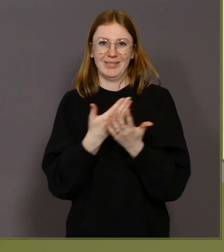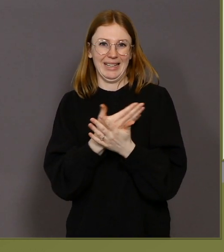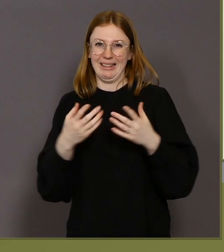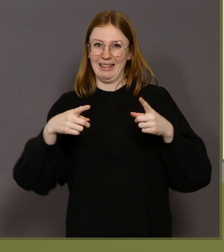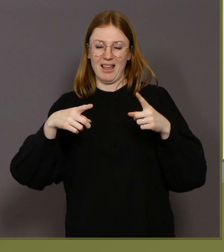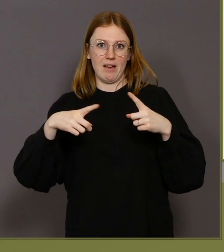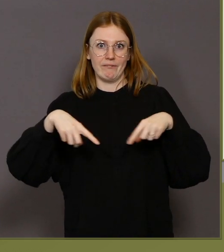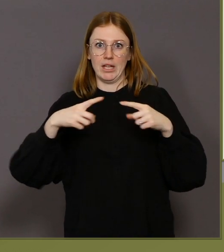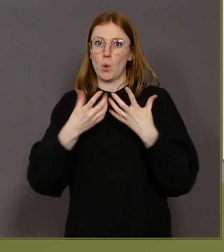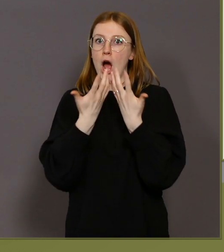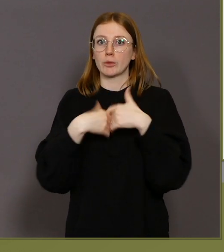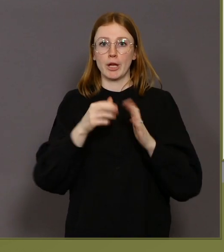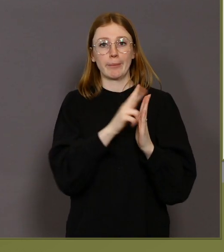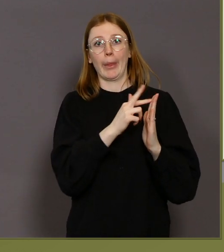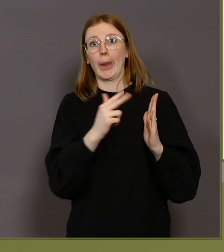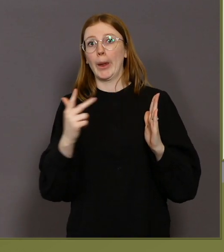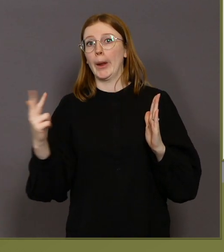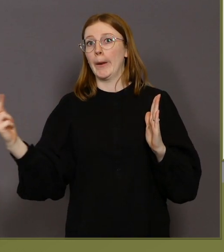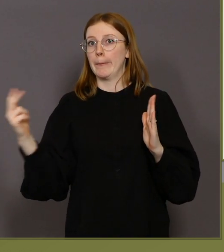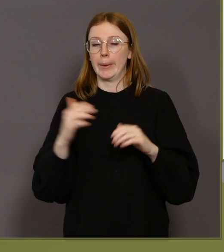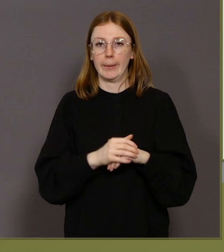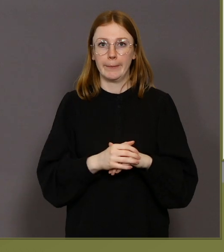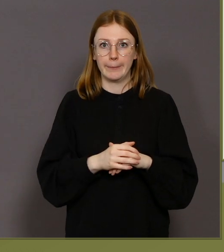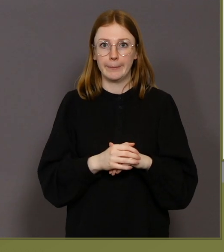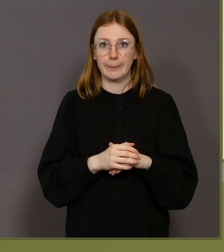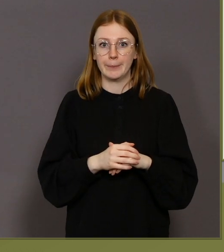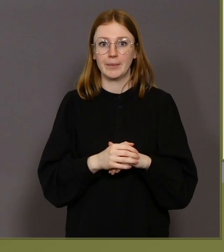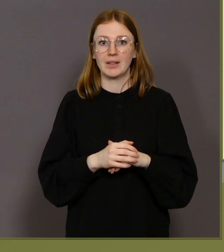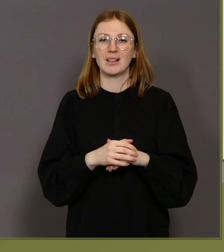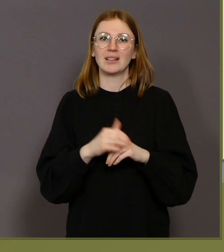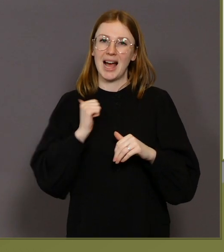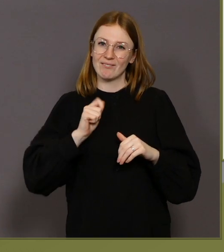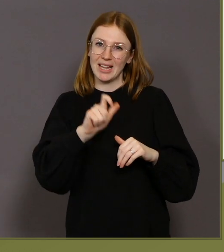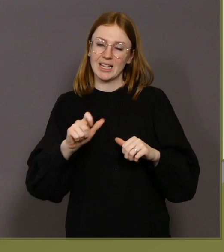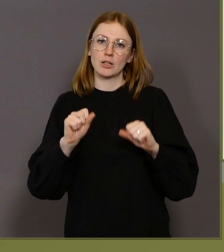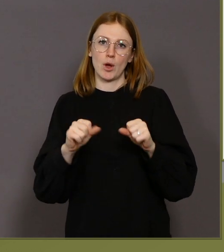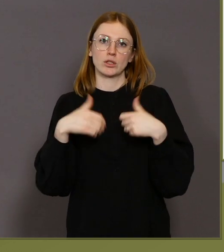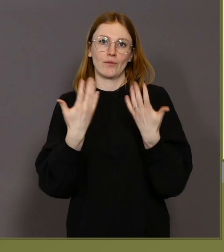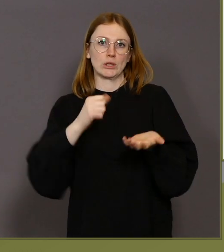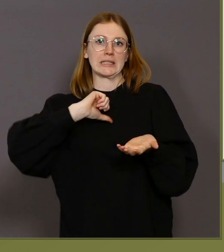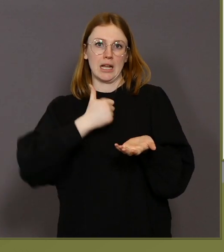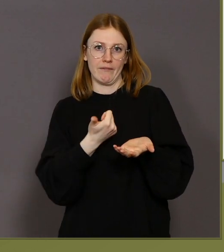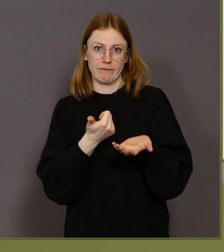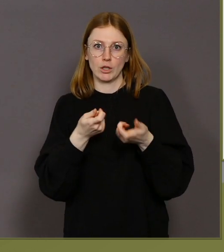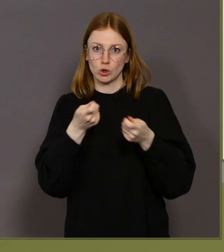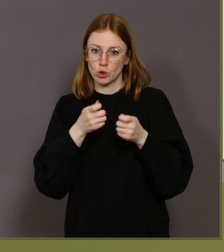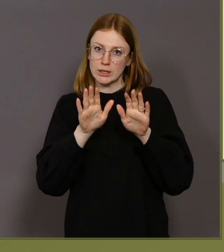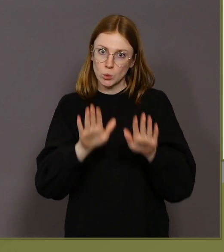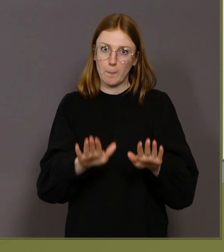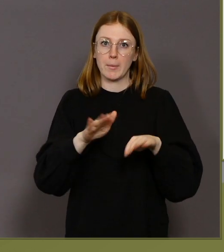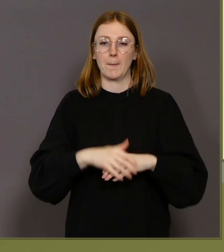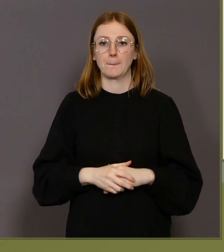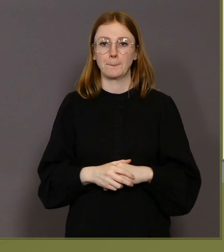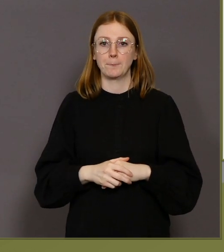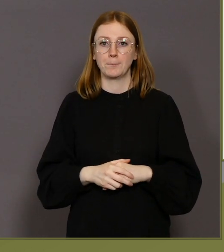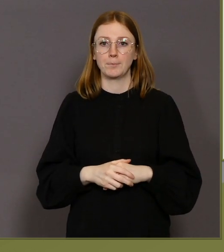them run from the beginning. Let the user stop audio and video.